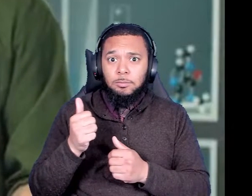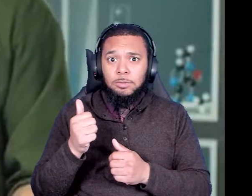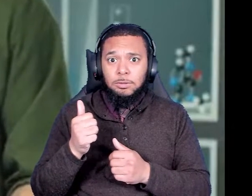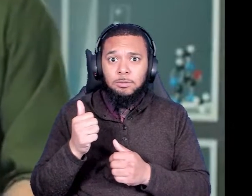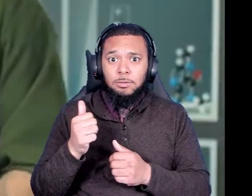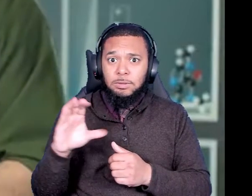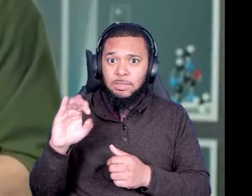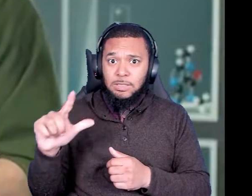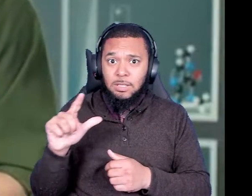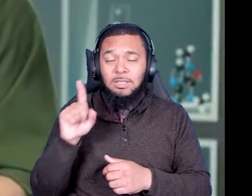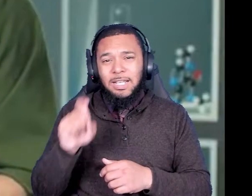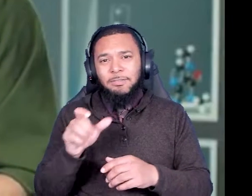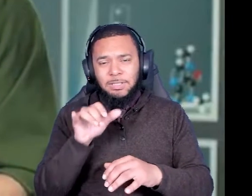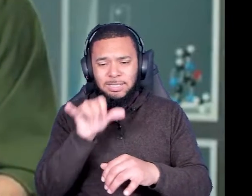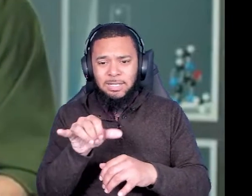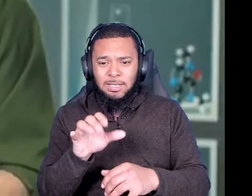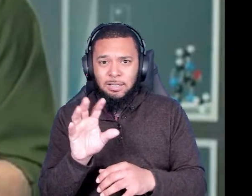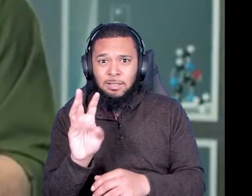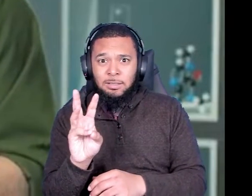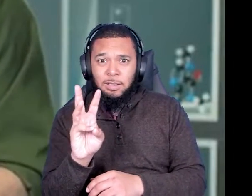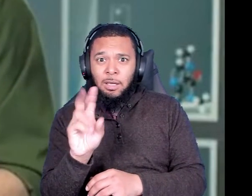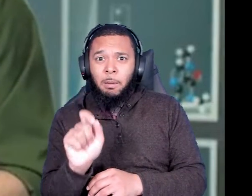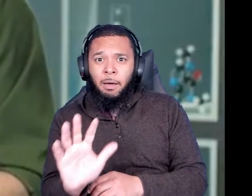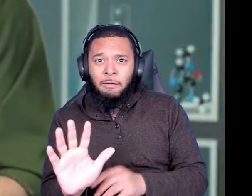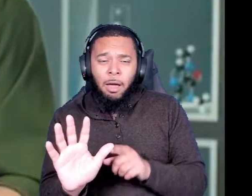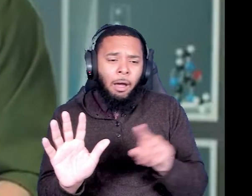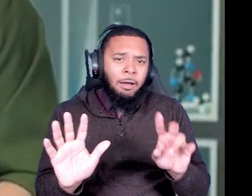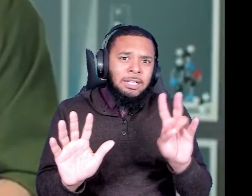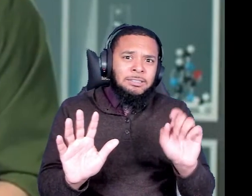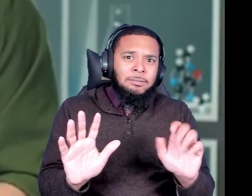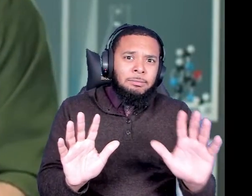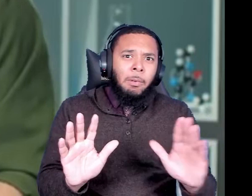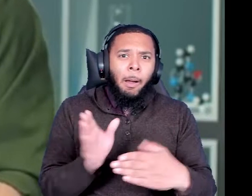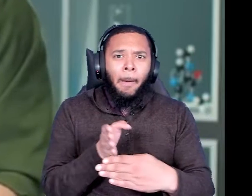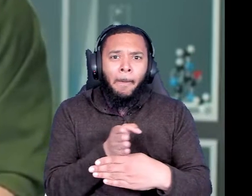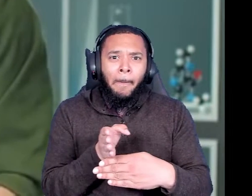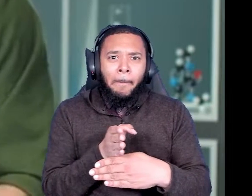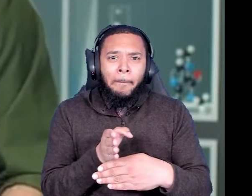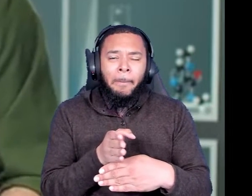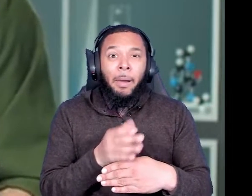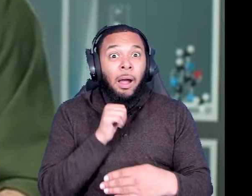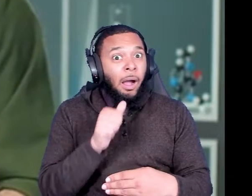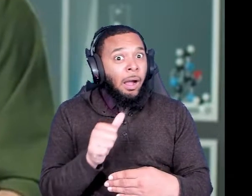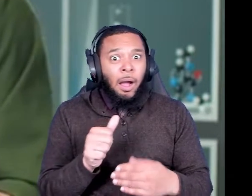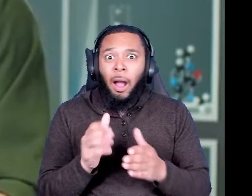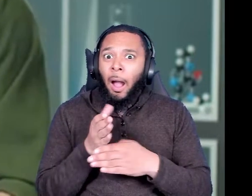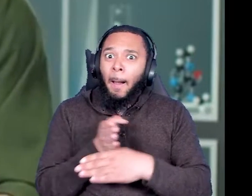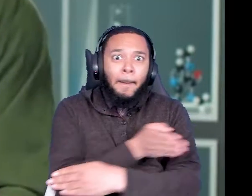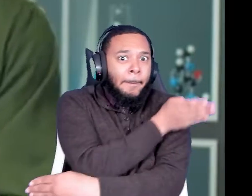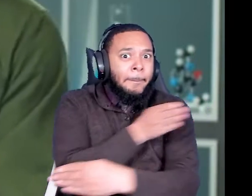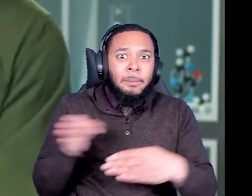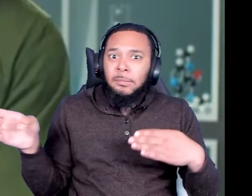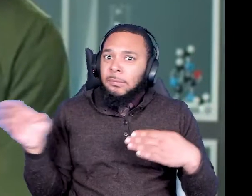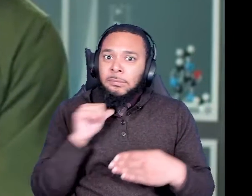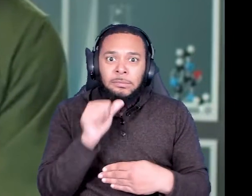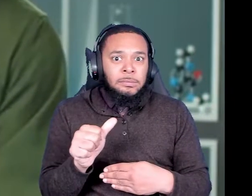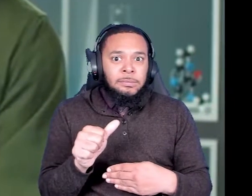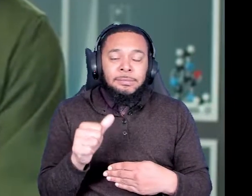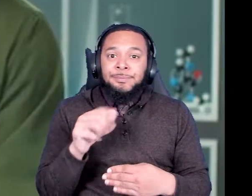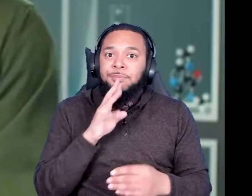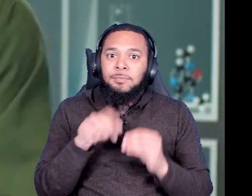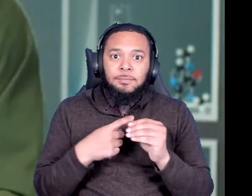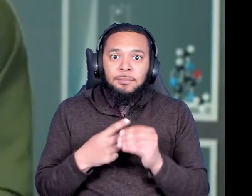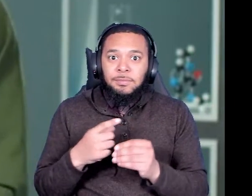between 6.5 and 7.5 pH. And that's not a very wide range, right? We're talking